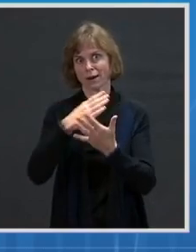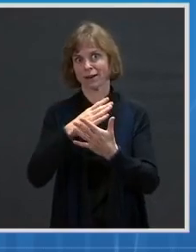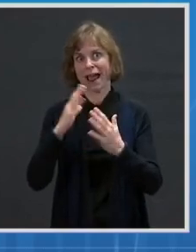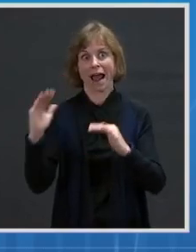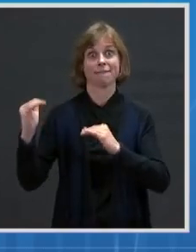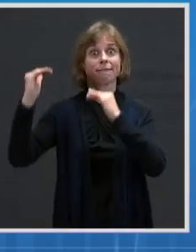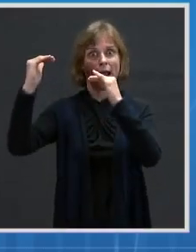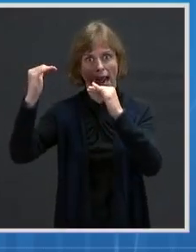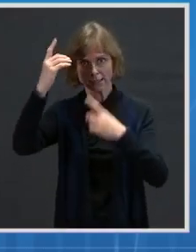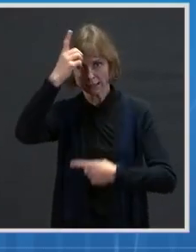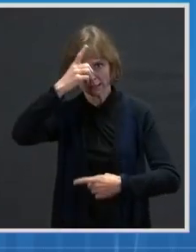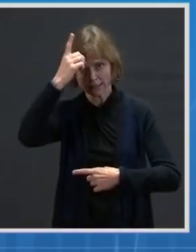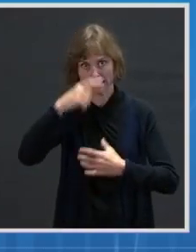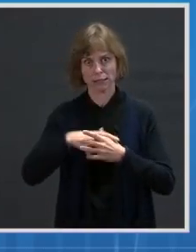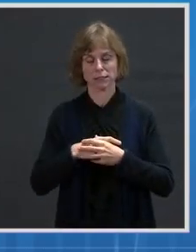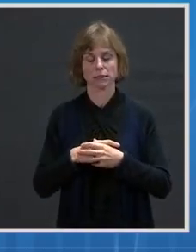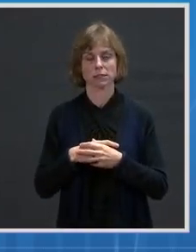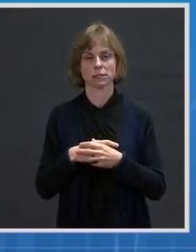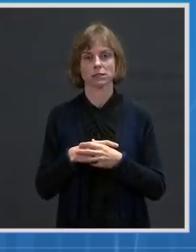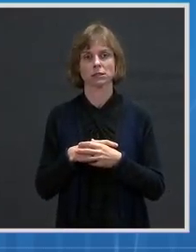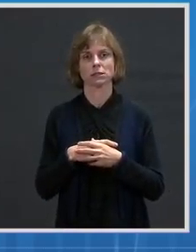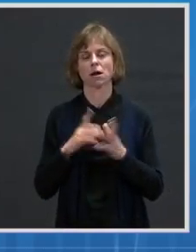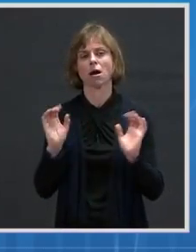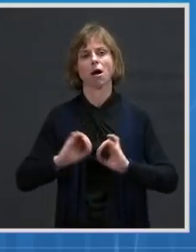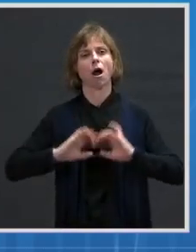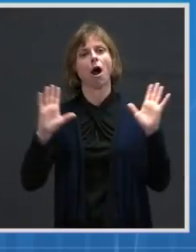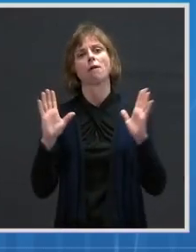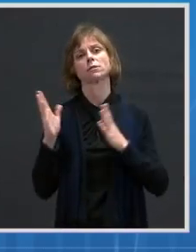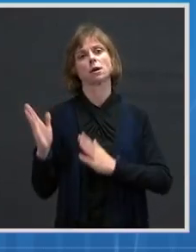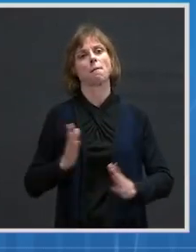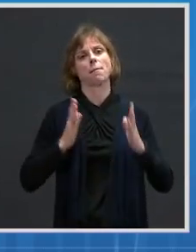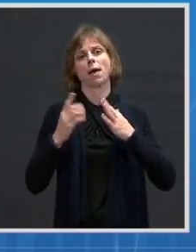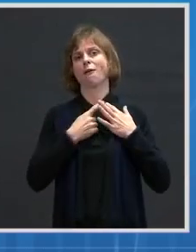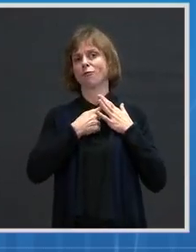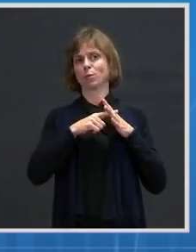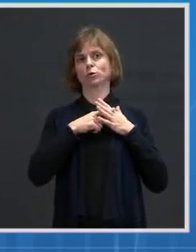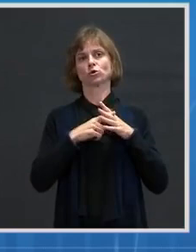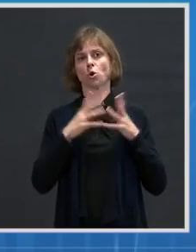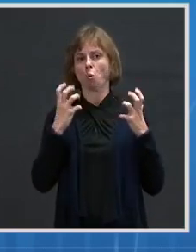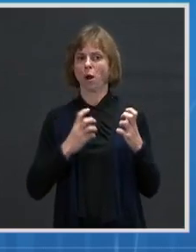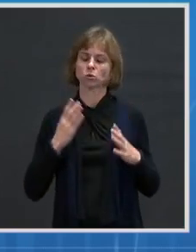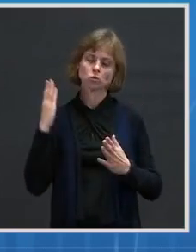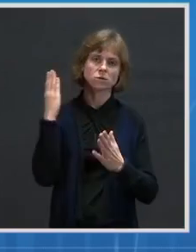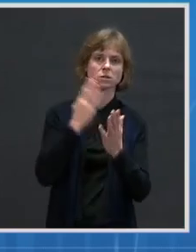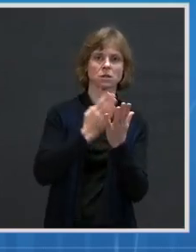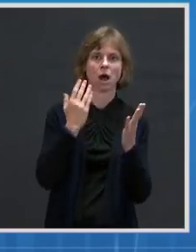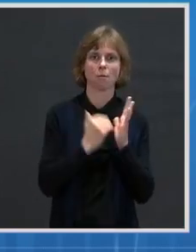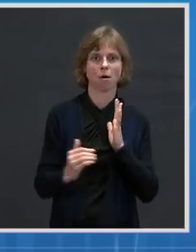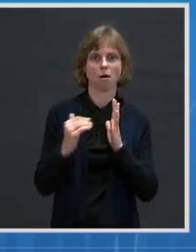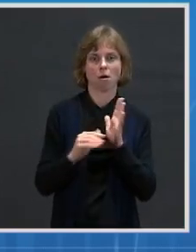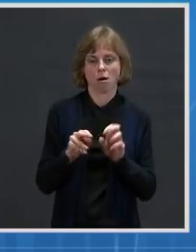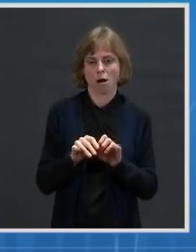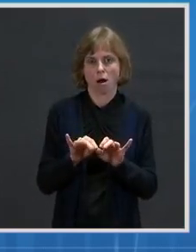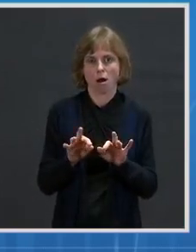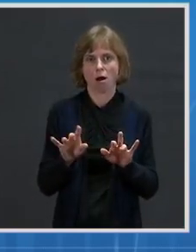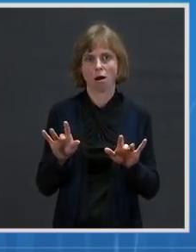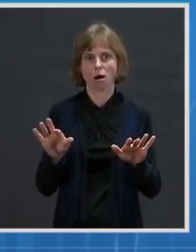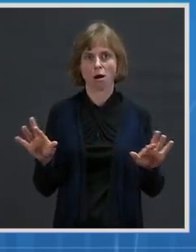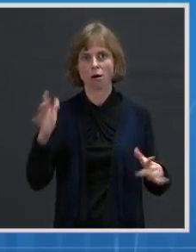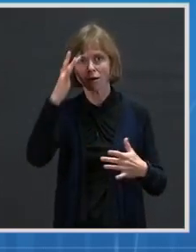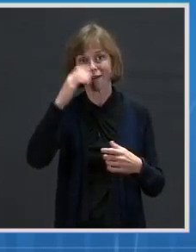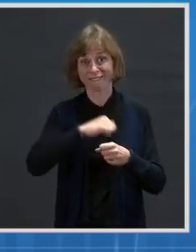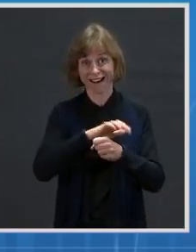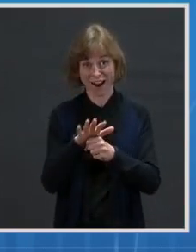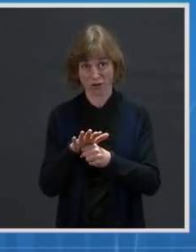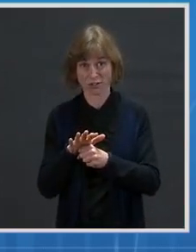Clearly, the strategy early on is to block the replication of virus and prevent it from